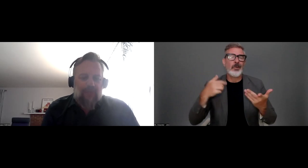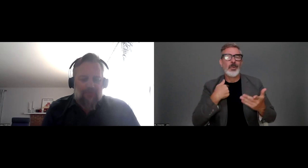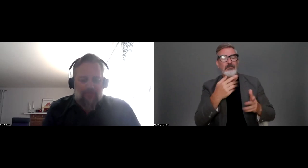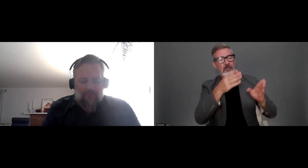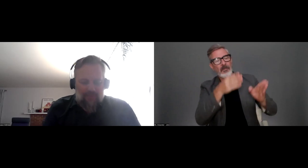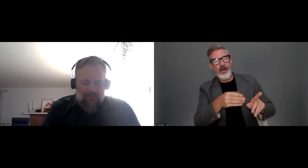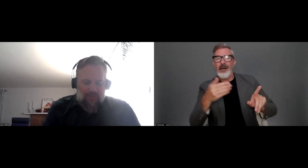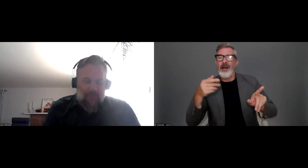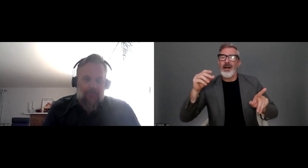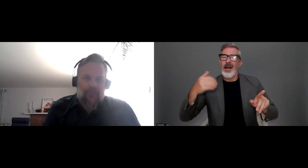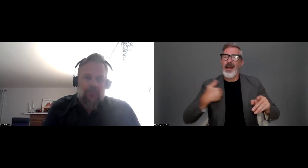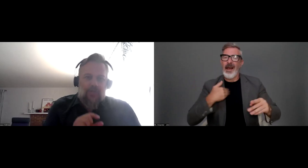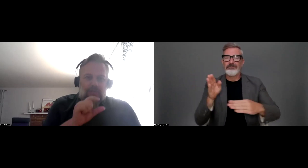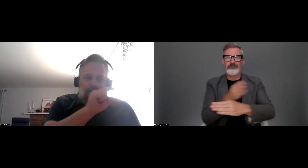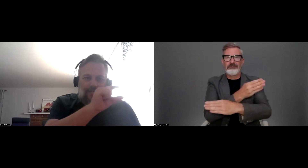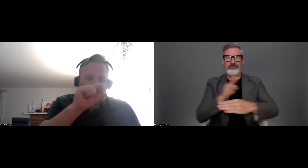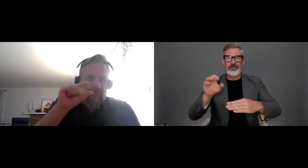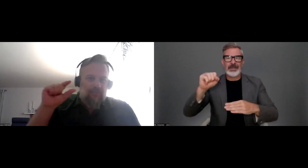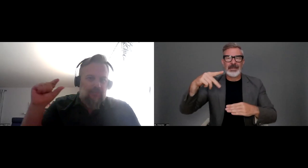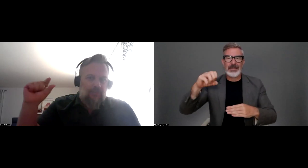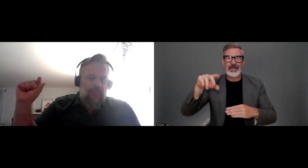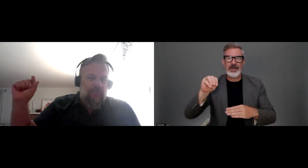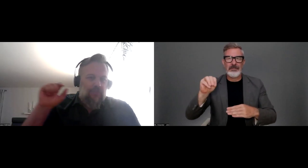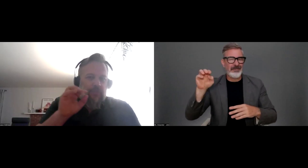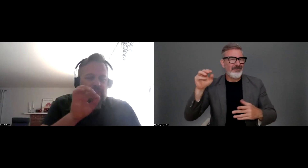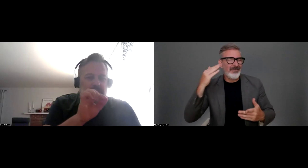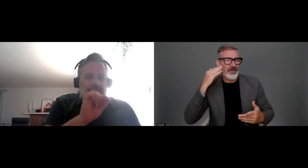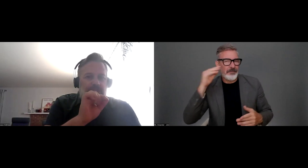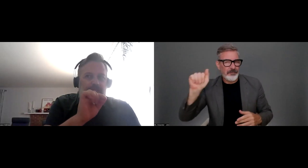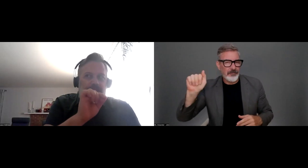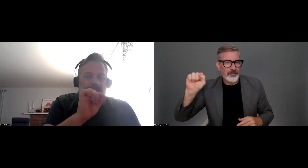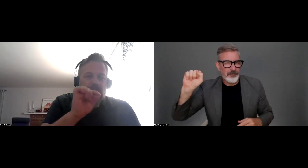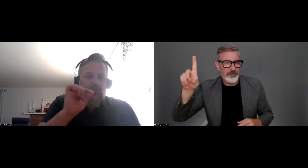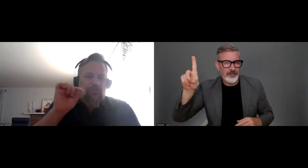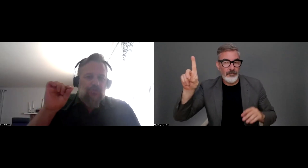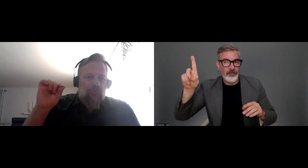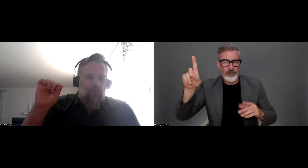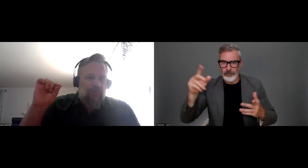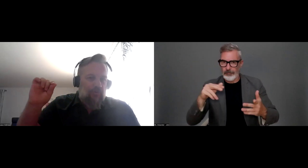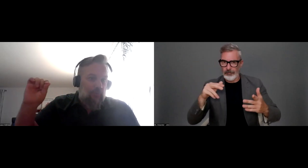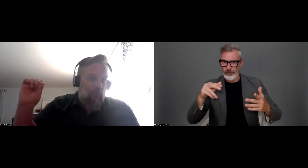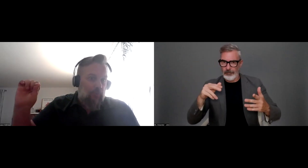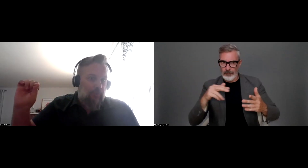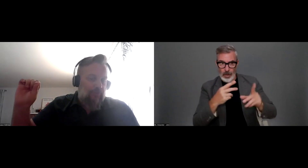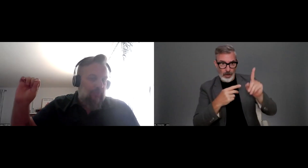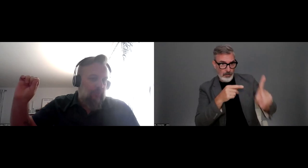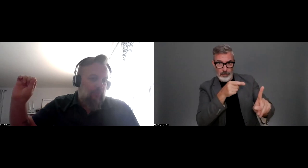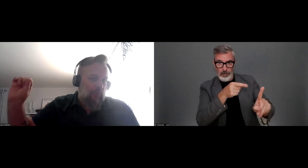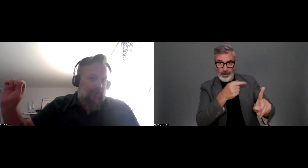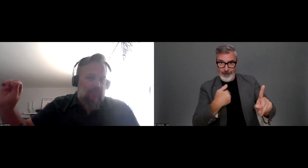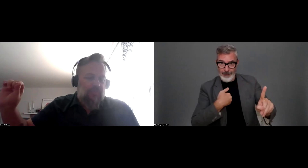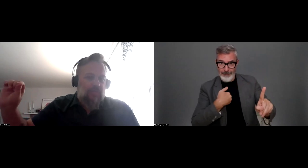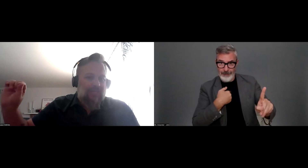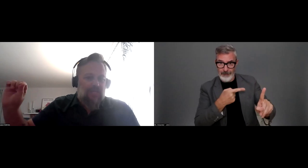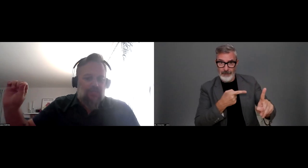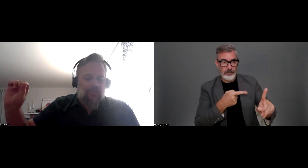of the spectrum is not linear. So it doesn't get stronger or worse or